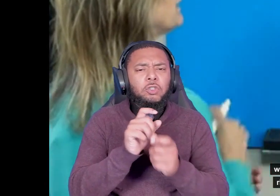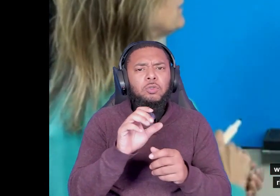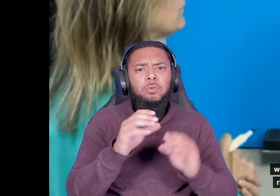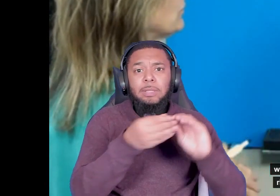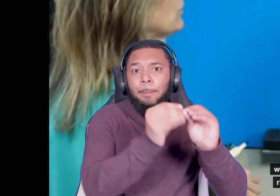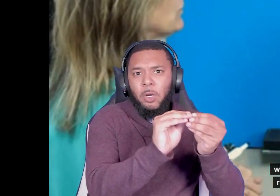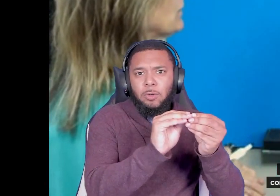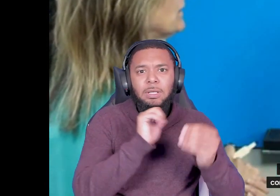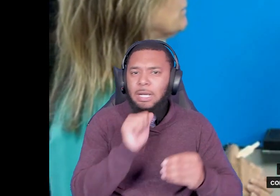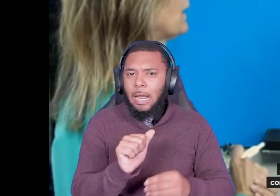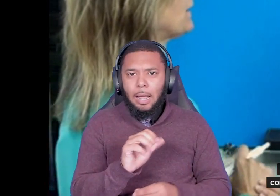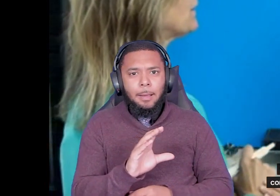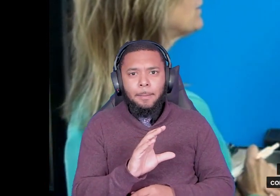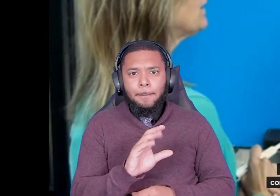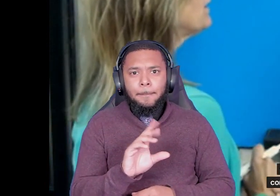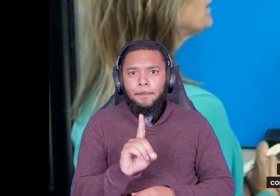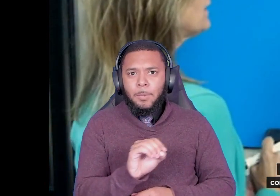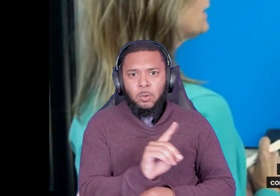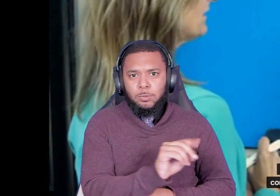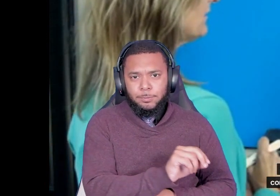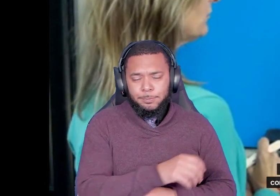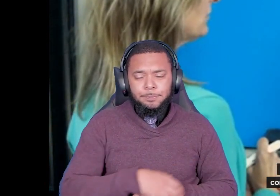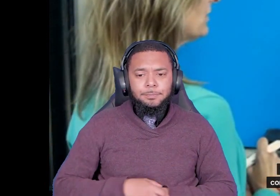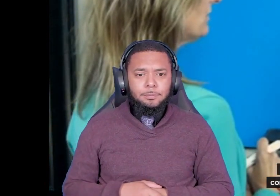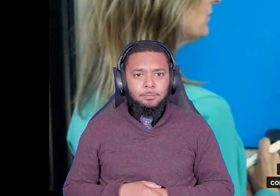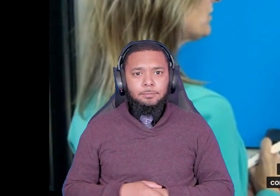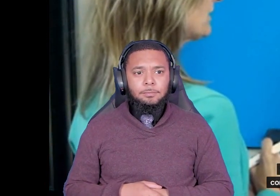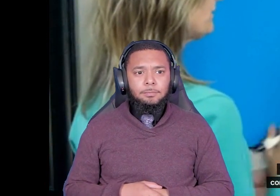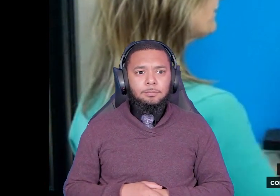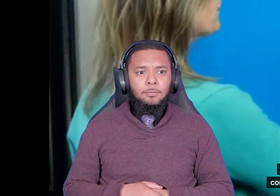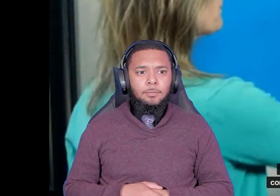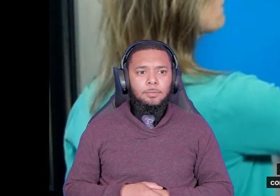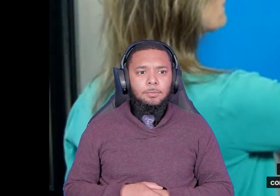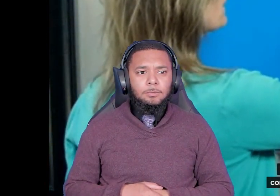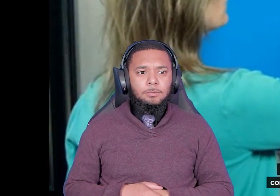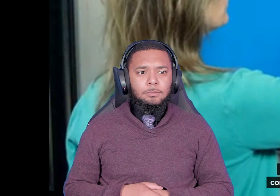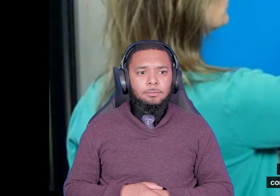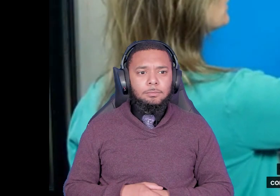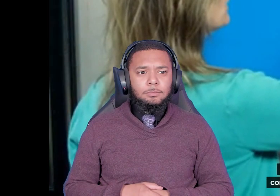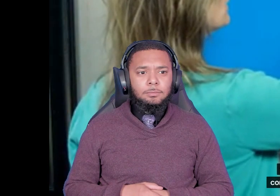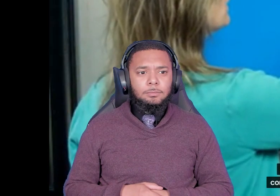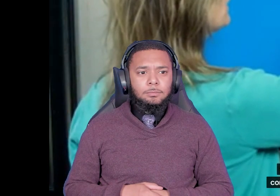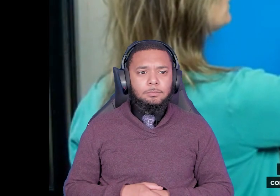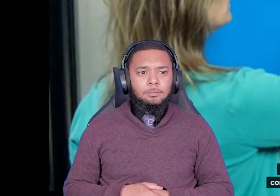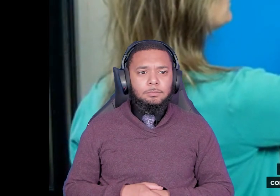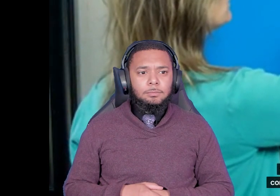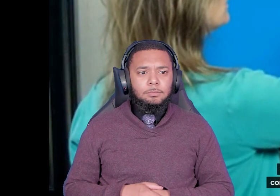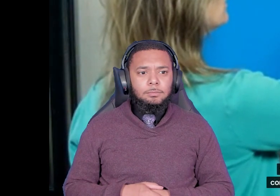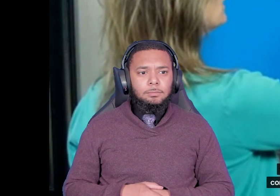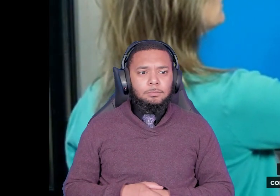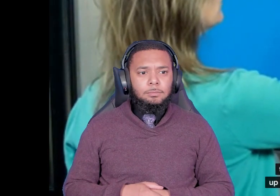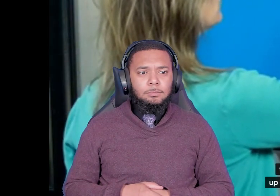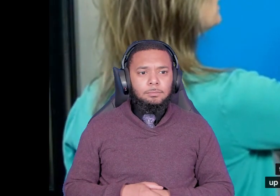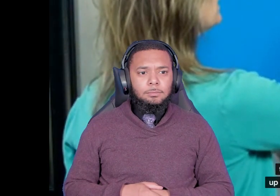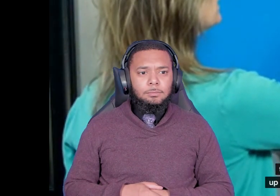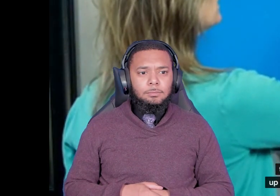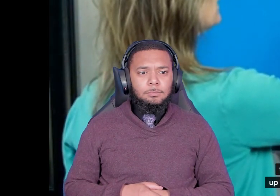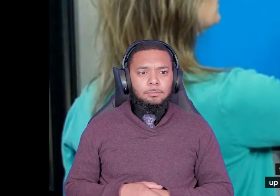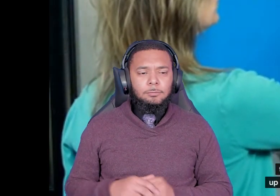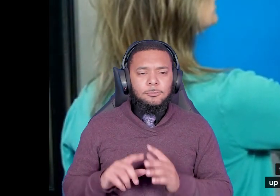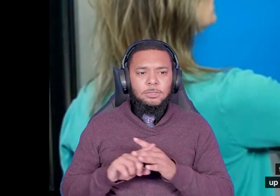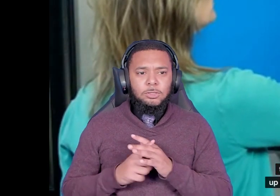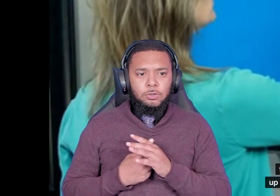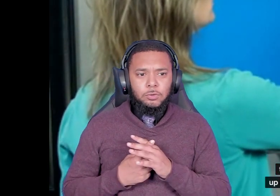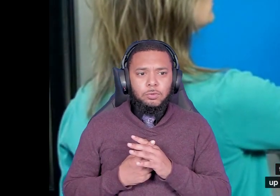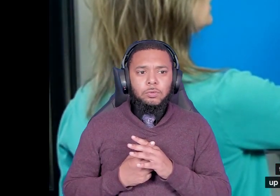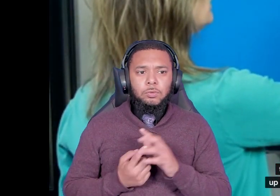written in base 2, it's written in binary, and let's do a conversion. So again, I always start at the right, and